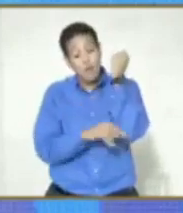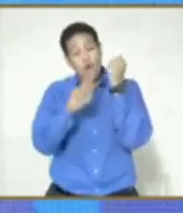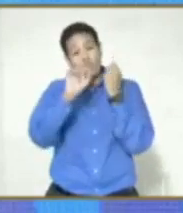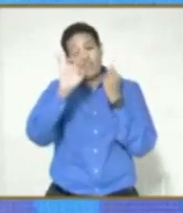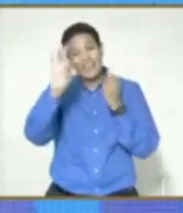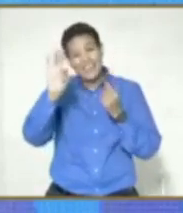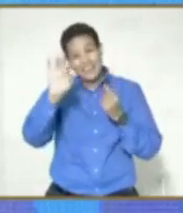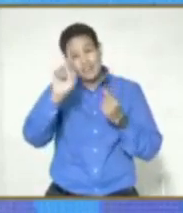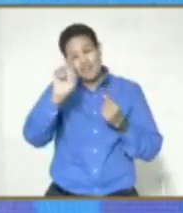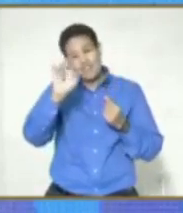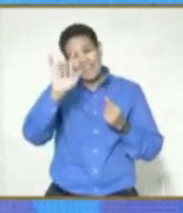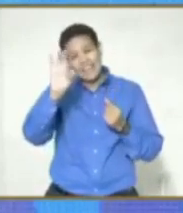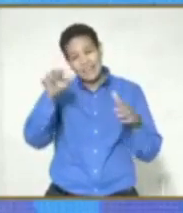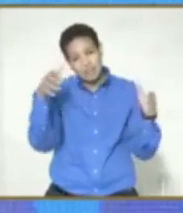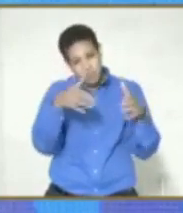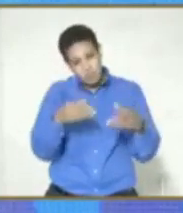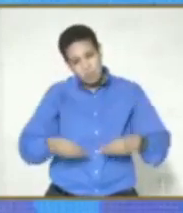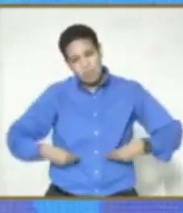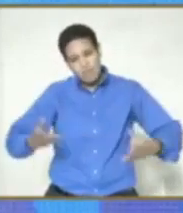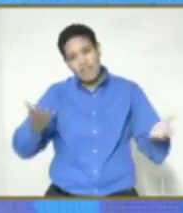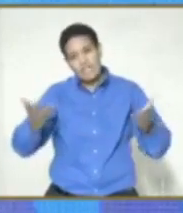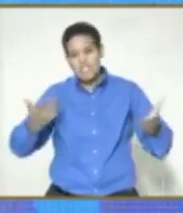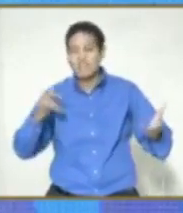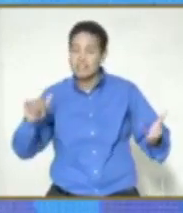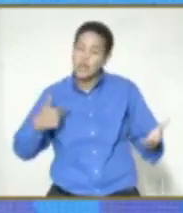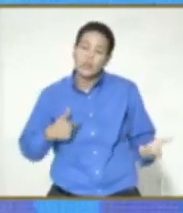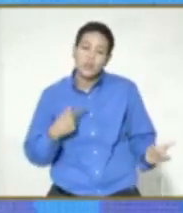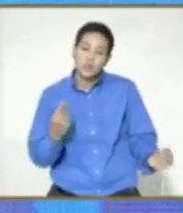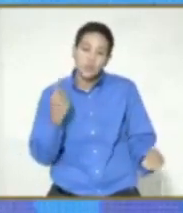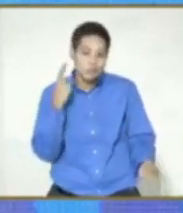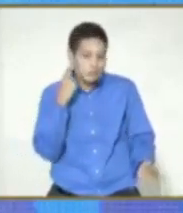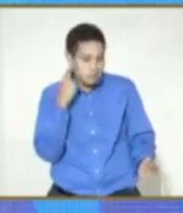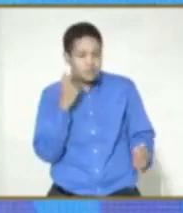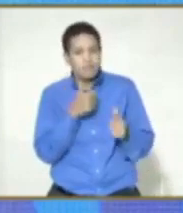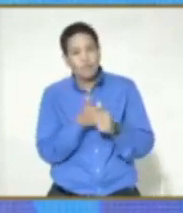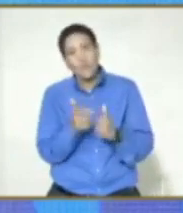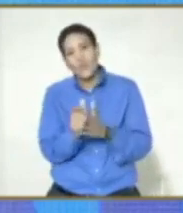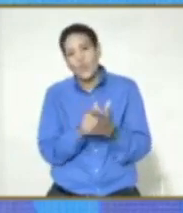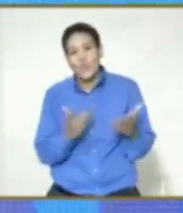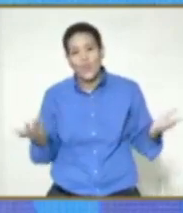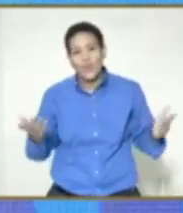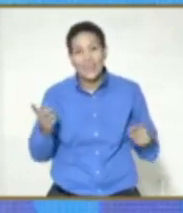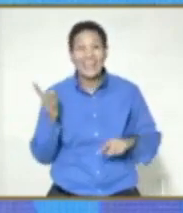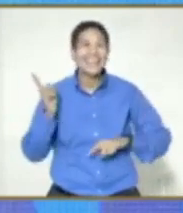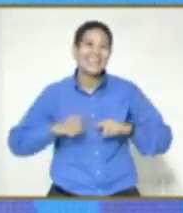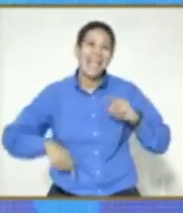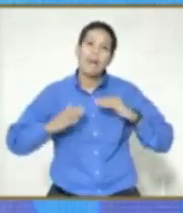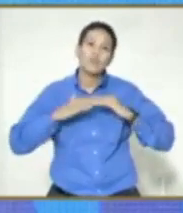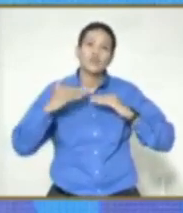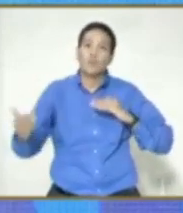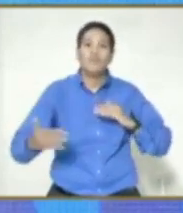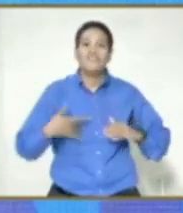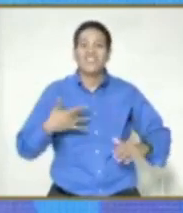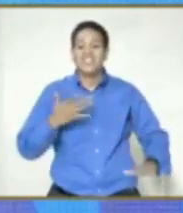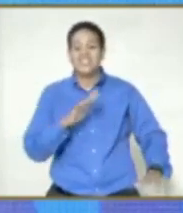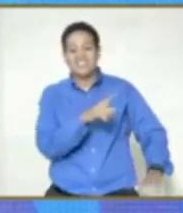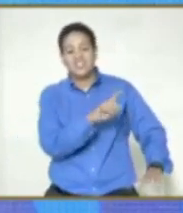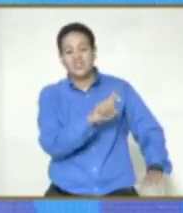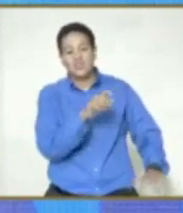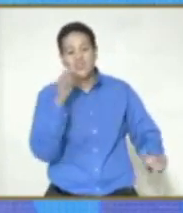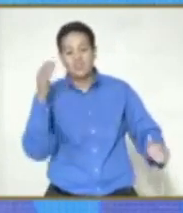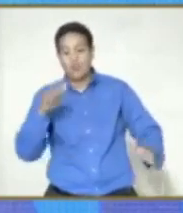services, and that is what we are doing. And it can't be too much in terms